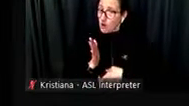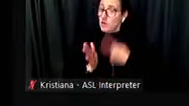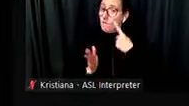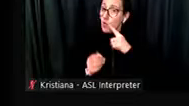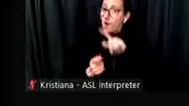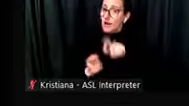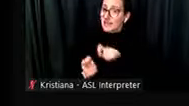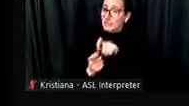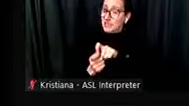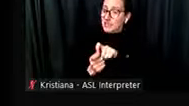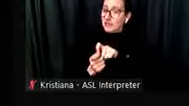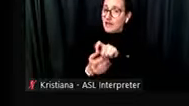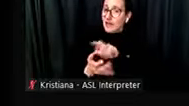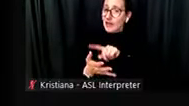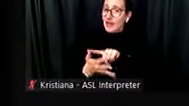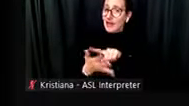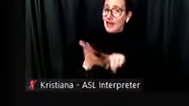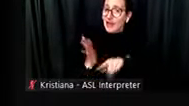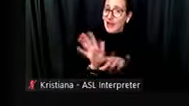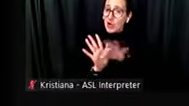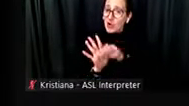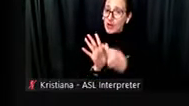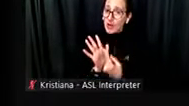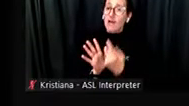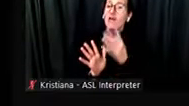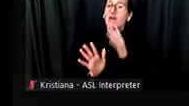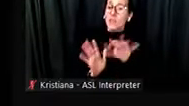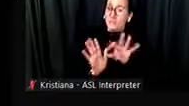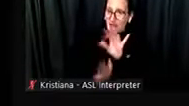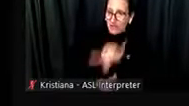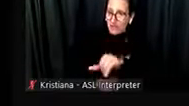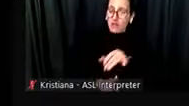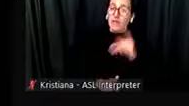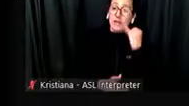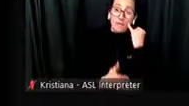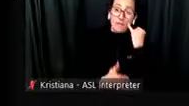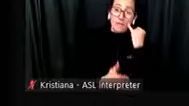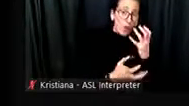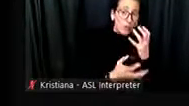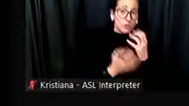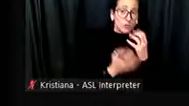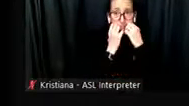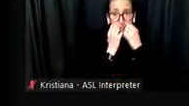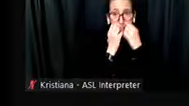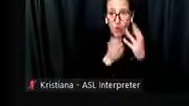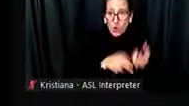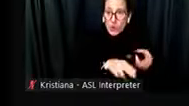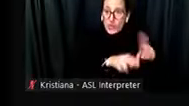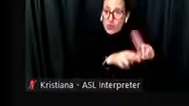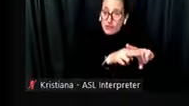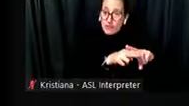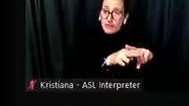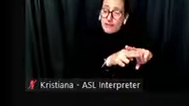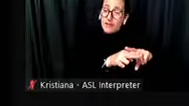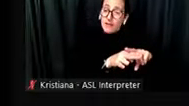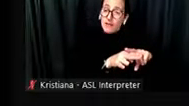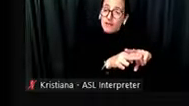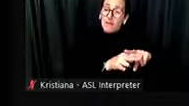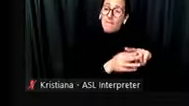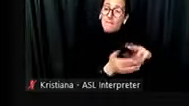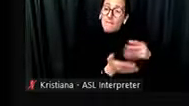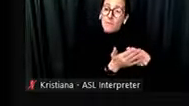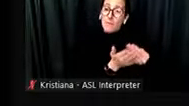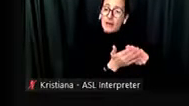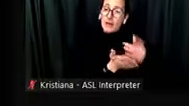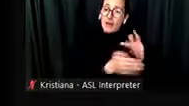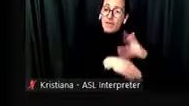to increase something, that should be your selection. But our next exercise, and what we're going to try to walk you through